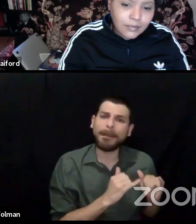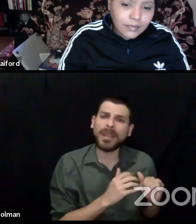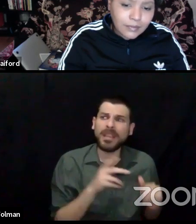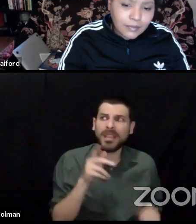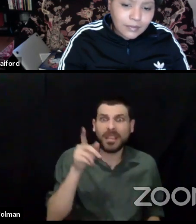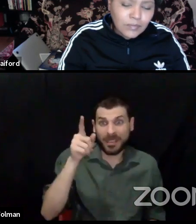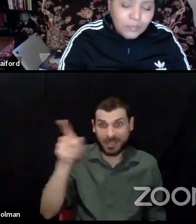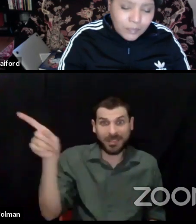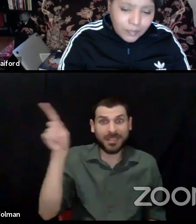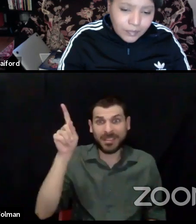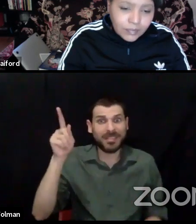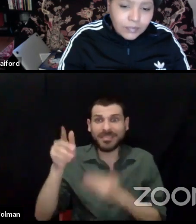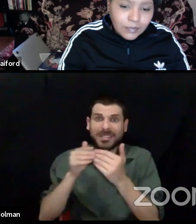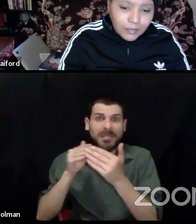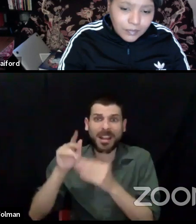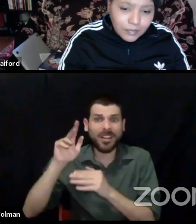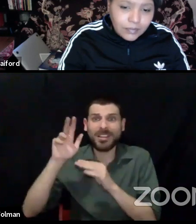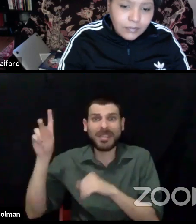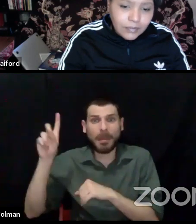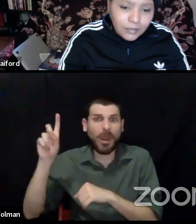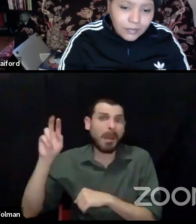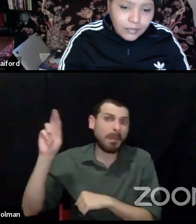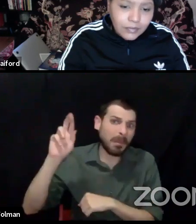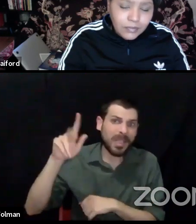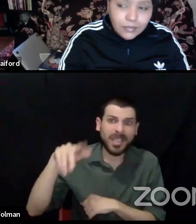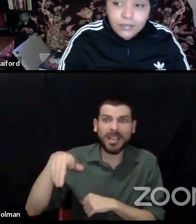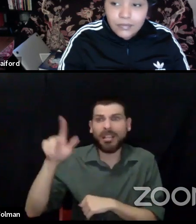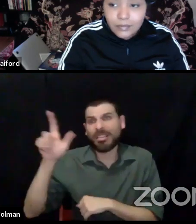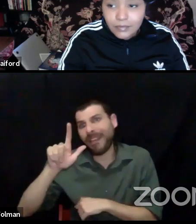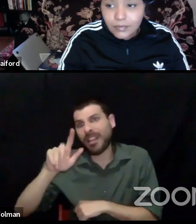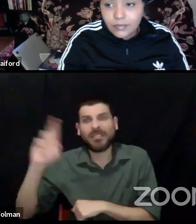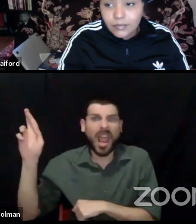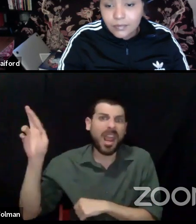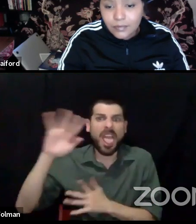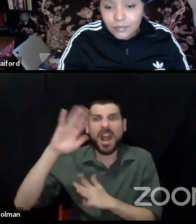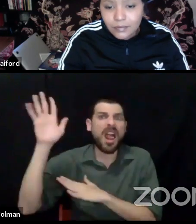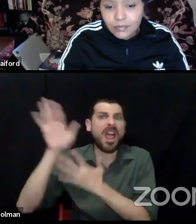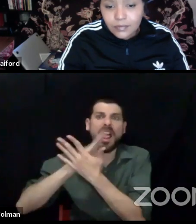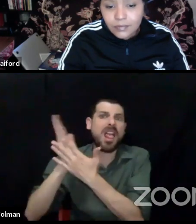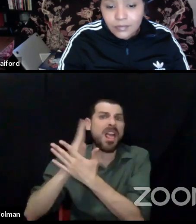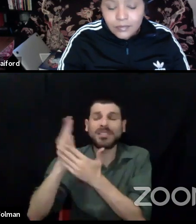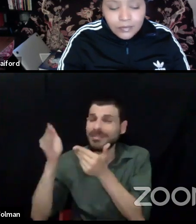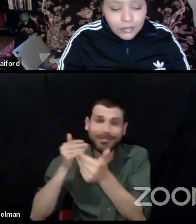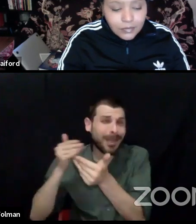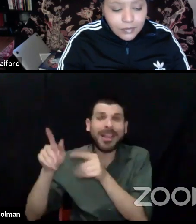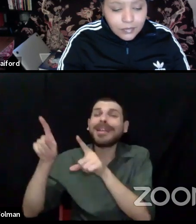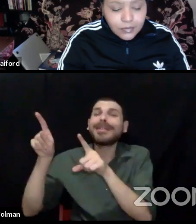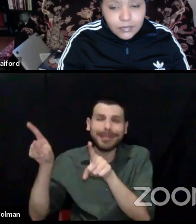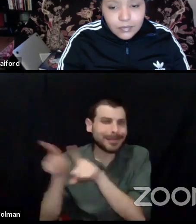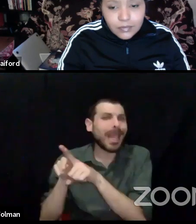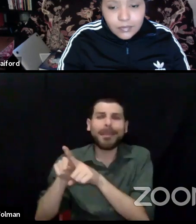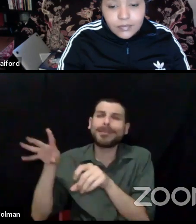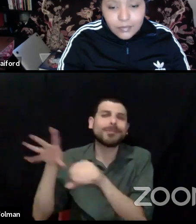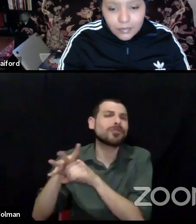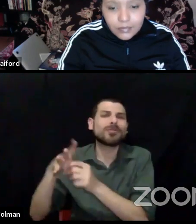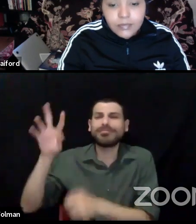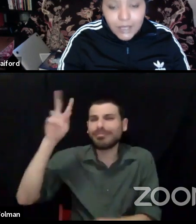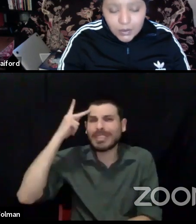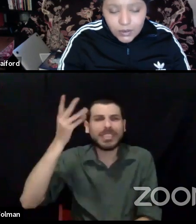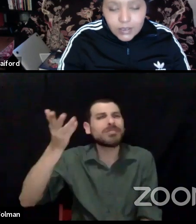the same class of people, you guys. So like the local politics, that's where your accountability